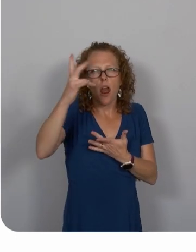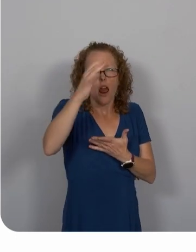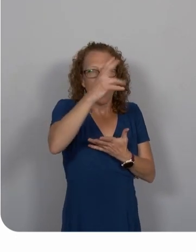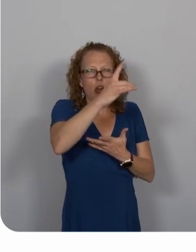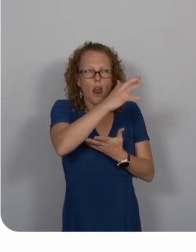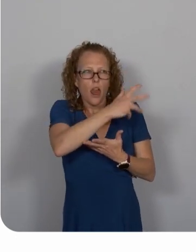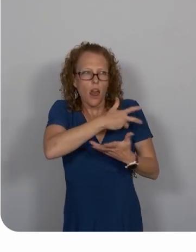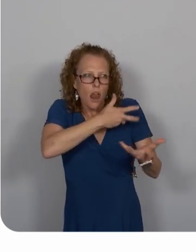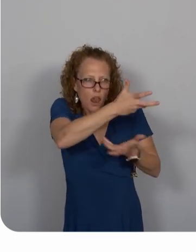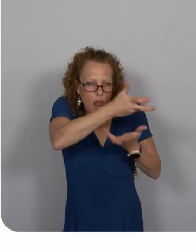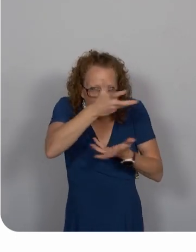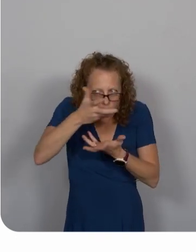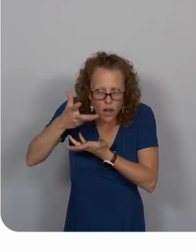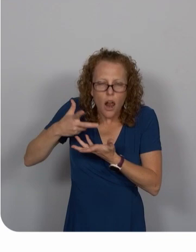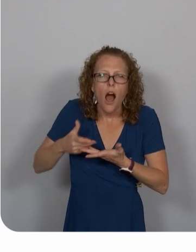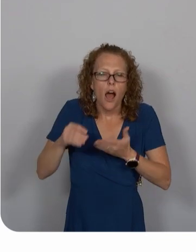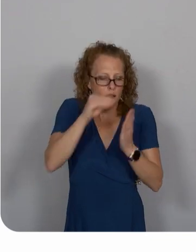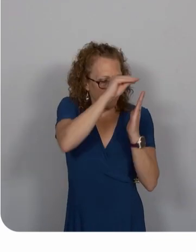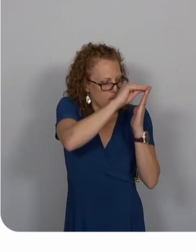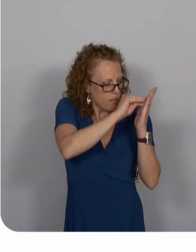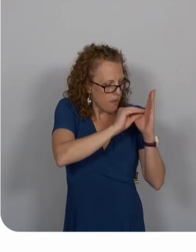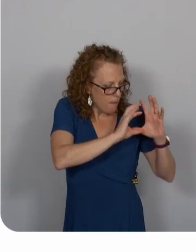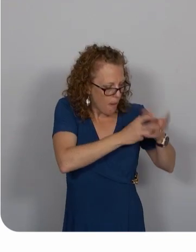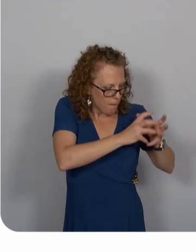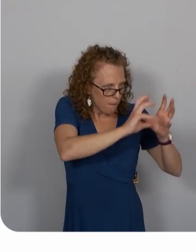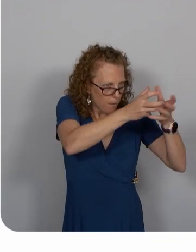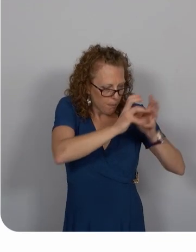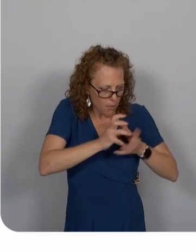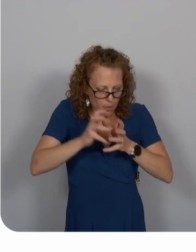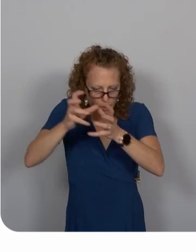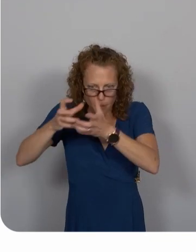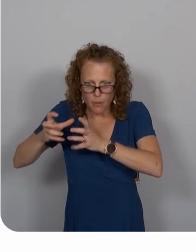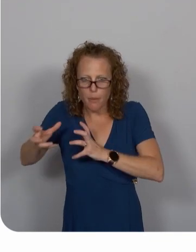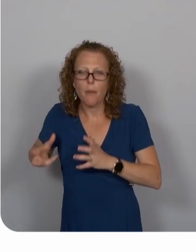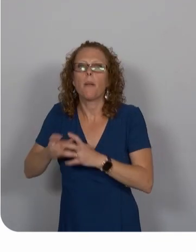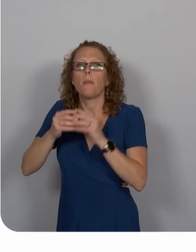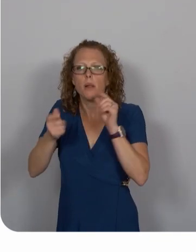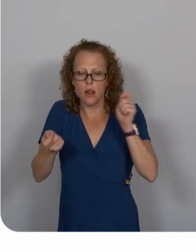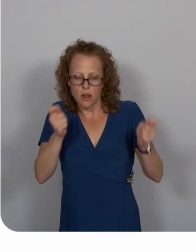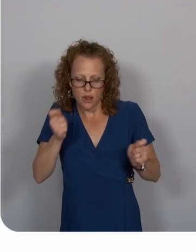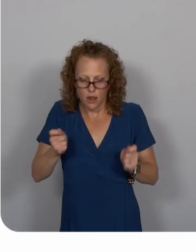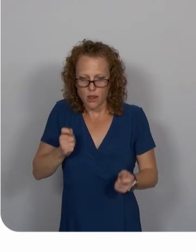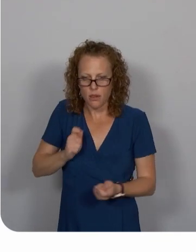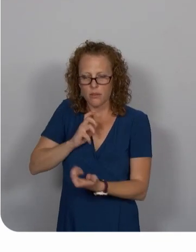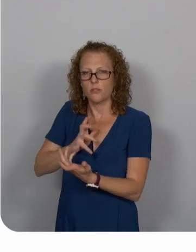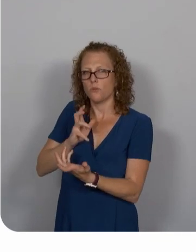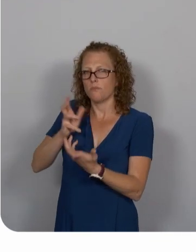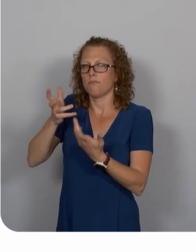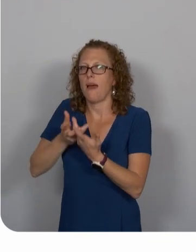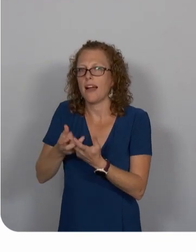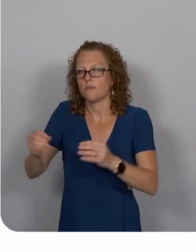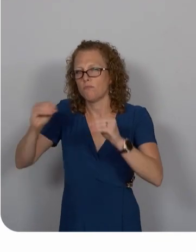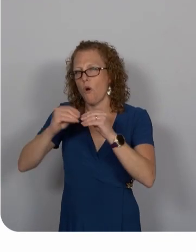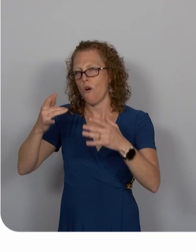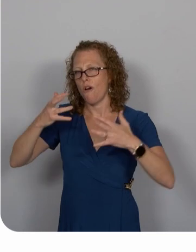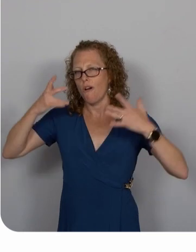conversation. This helped us refine our model so our AIs respond in a conversational and friendly